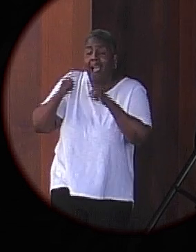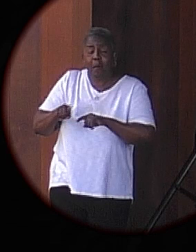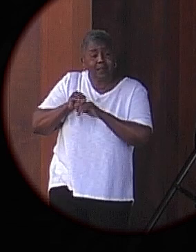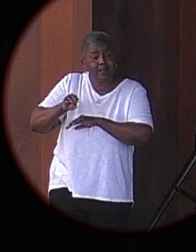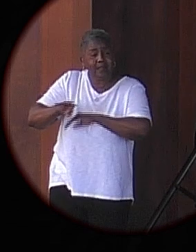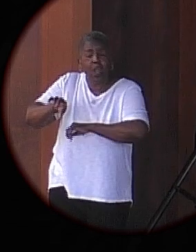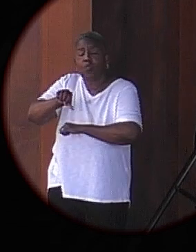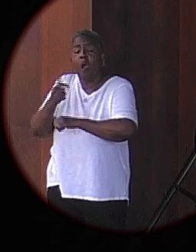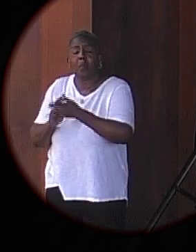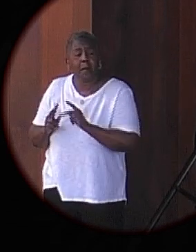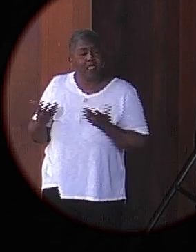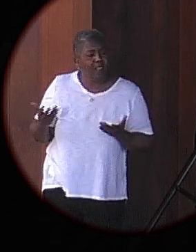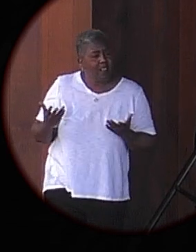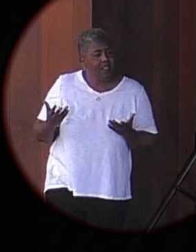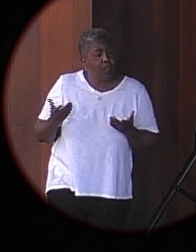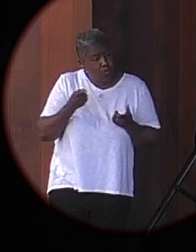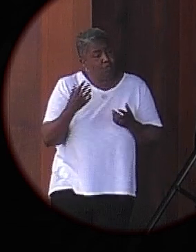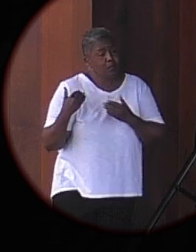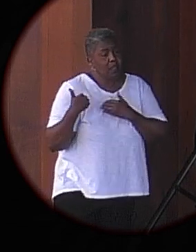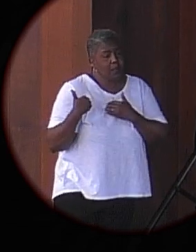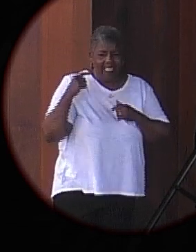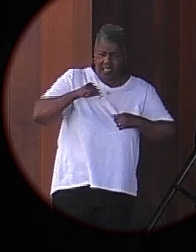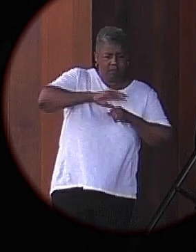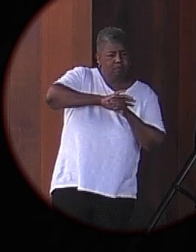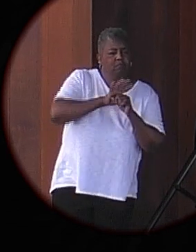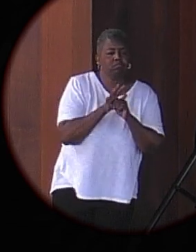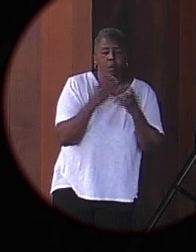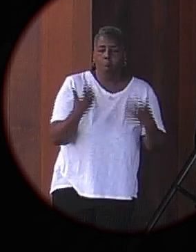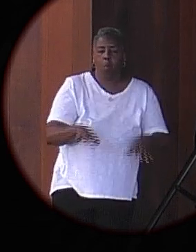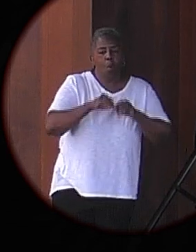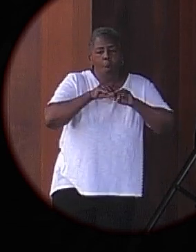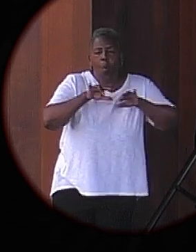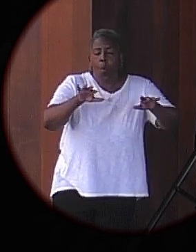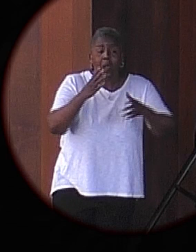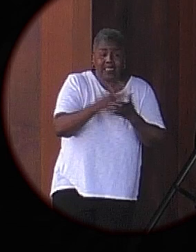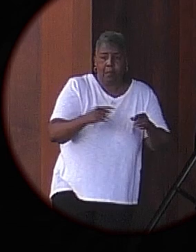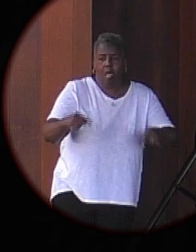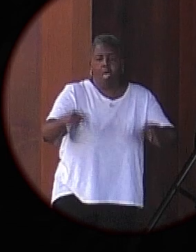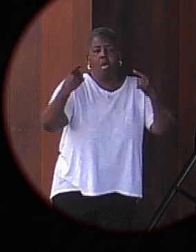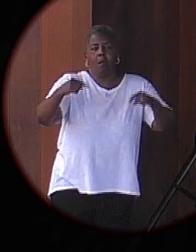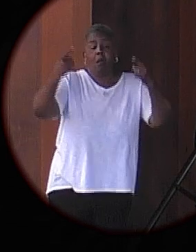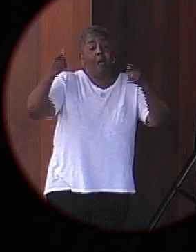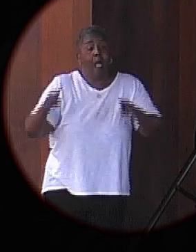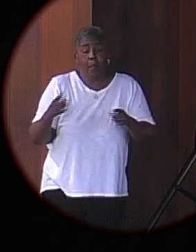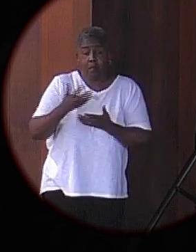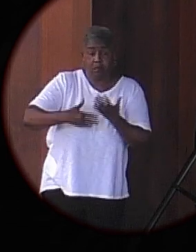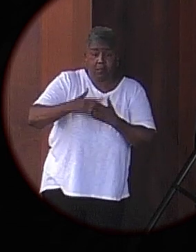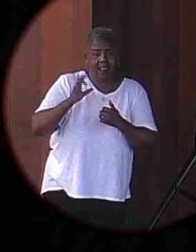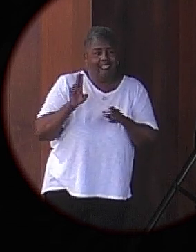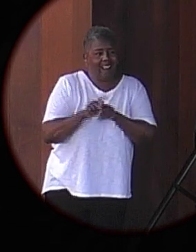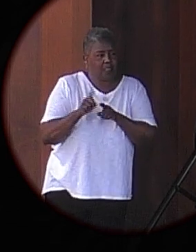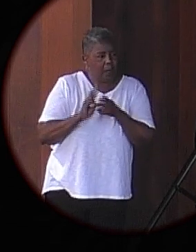to other people? This pandemic has raised some debates among us as a